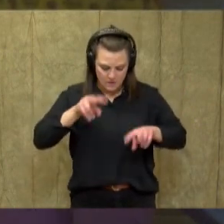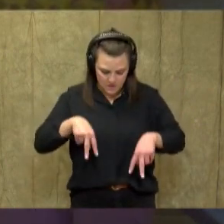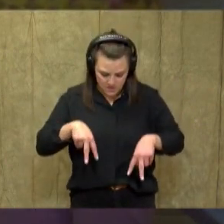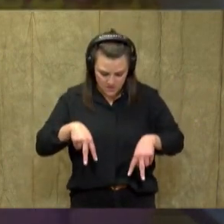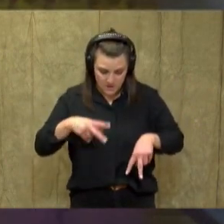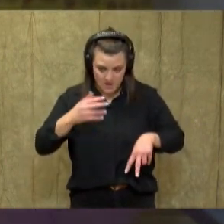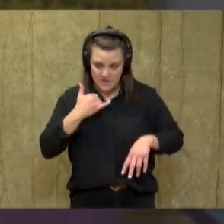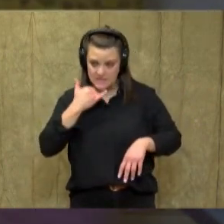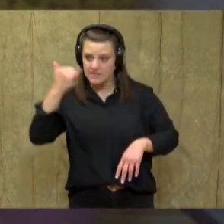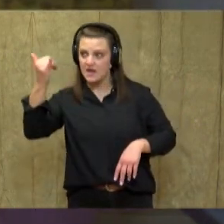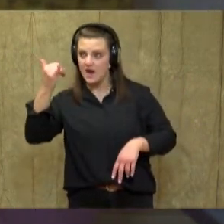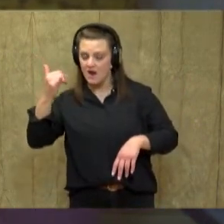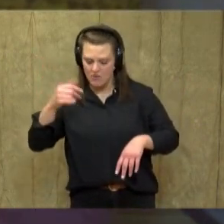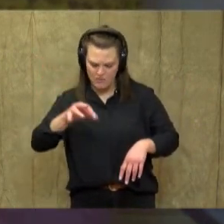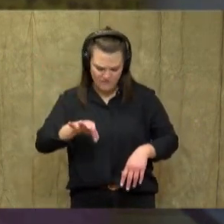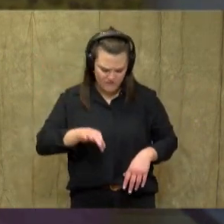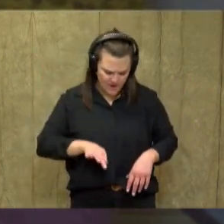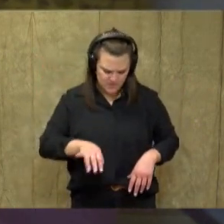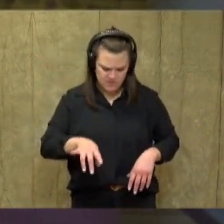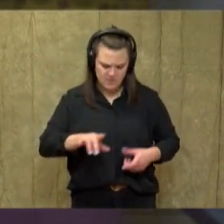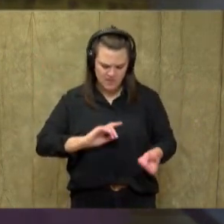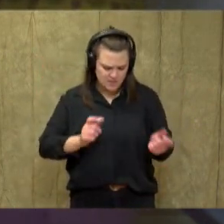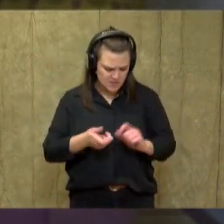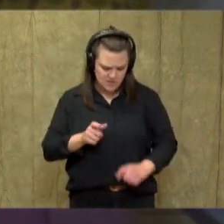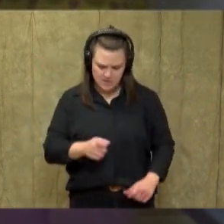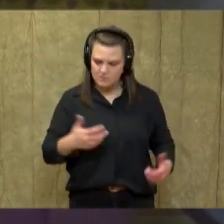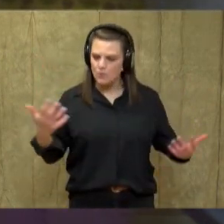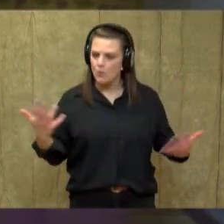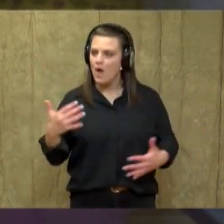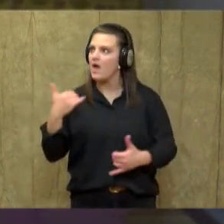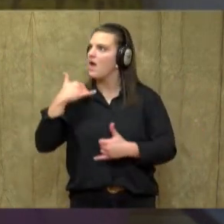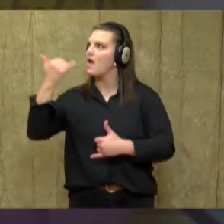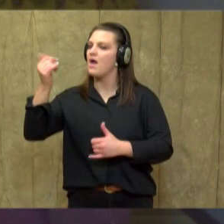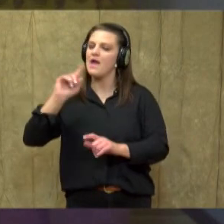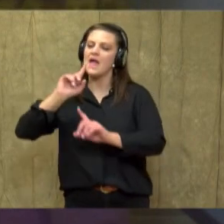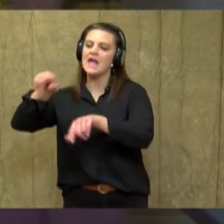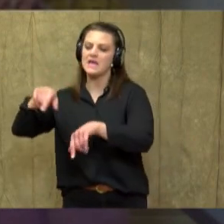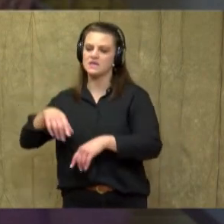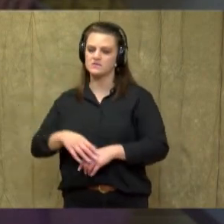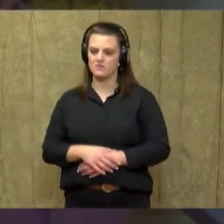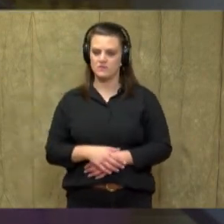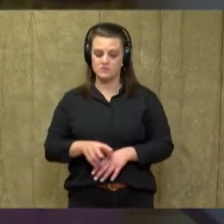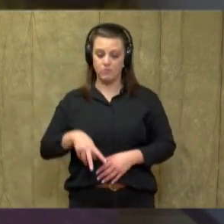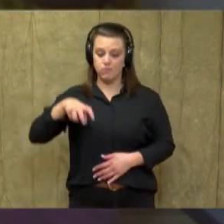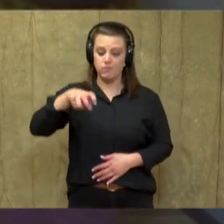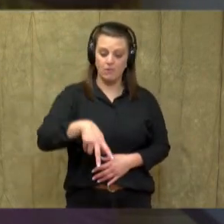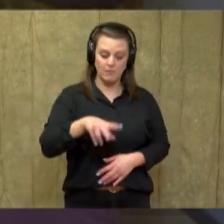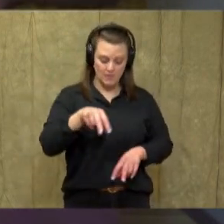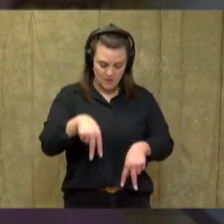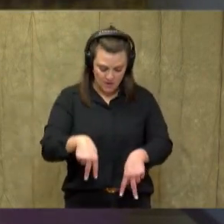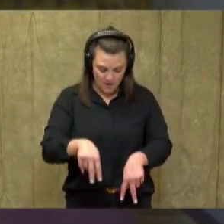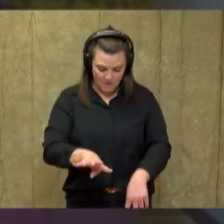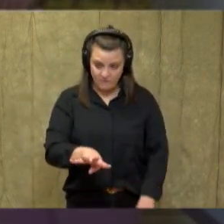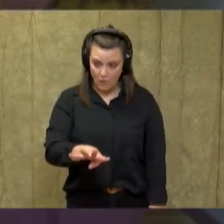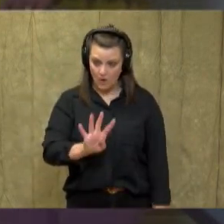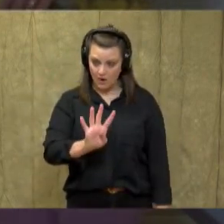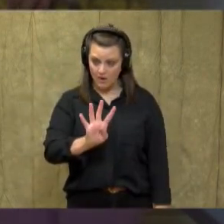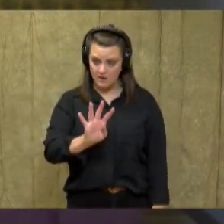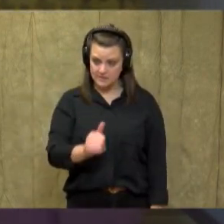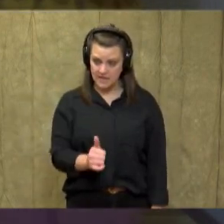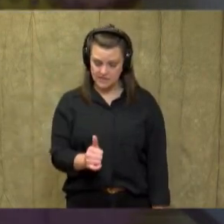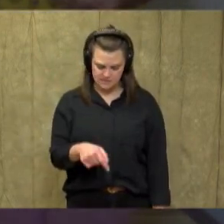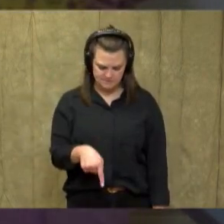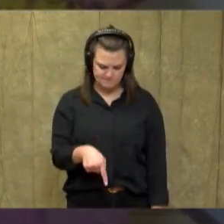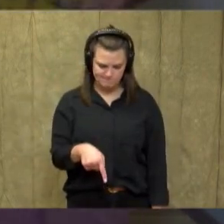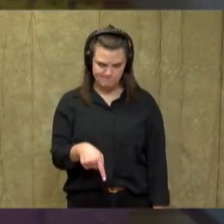to call out that decimal. So if you land on 4/10, then you would say, oh, my